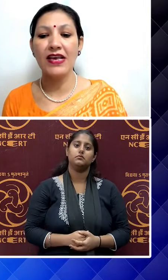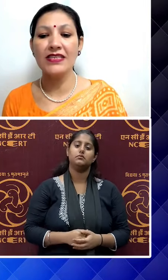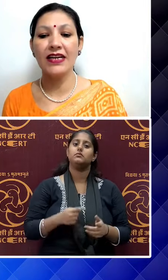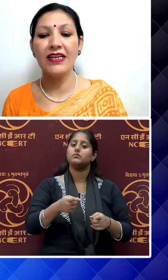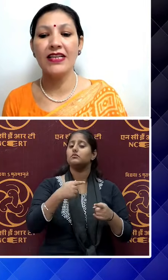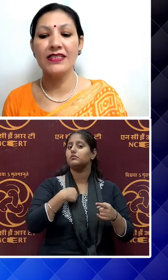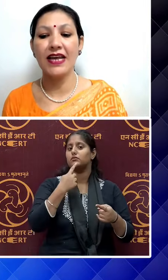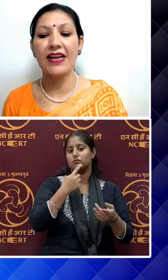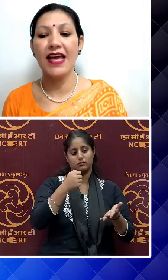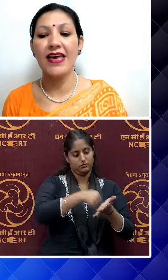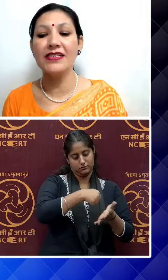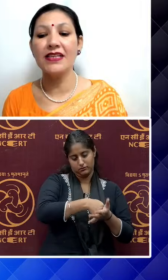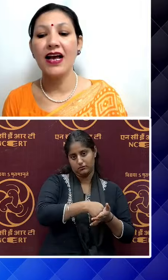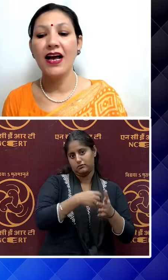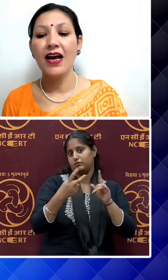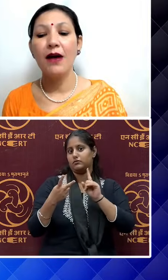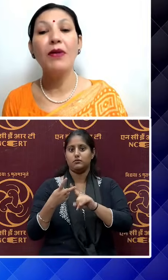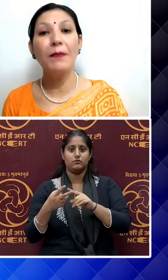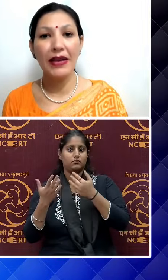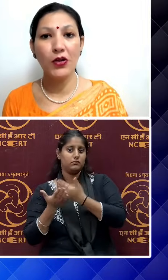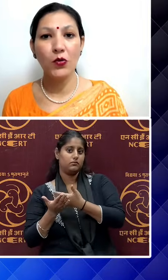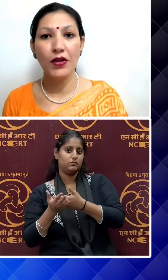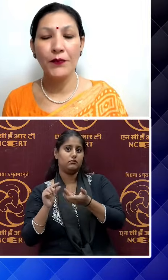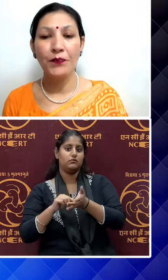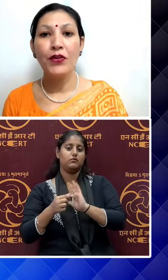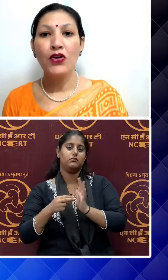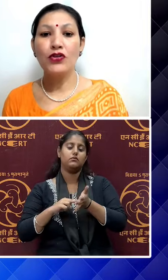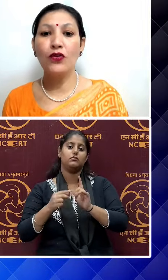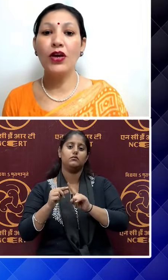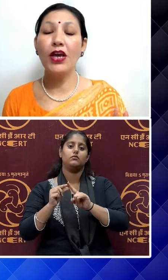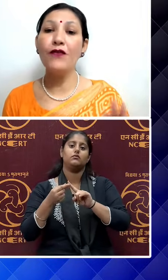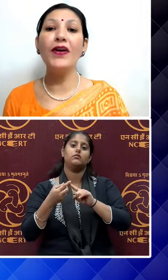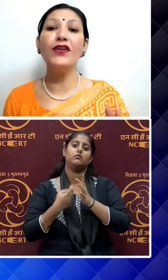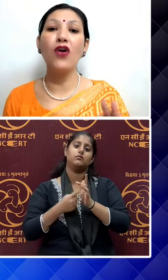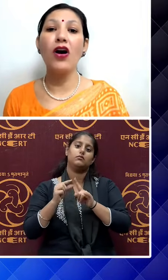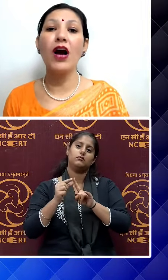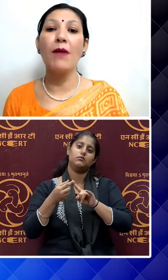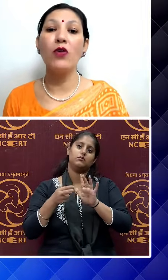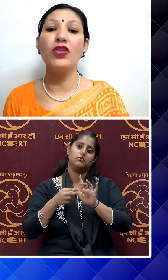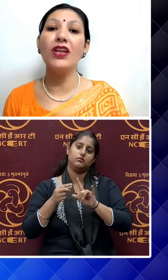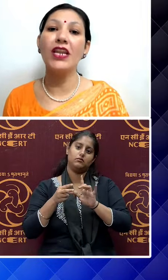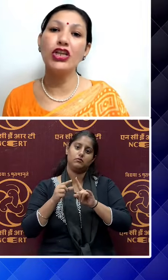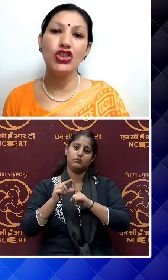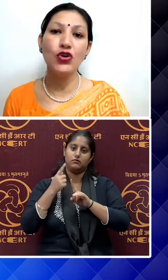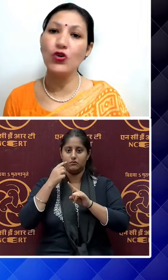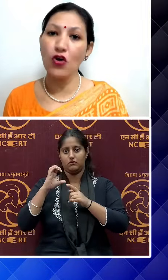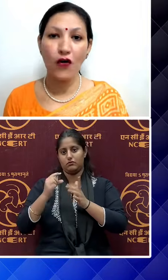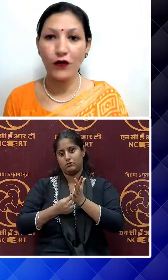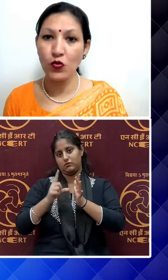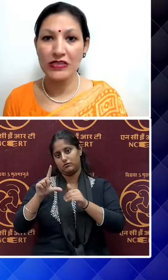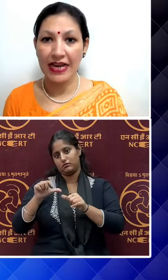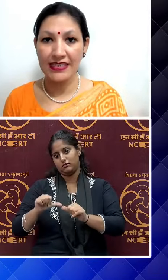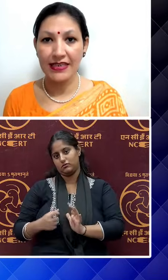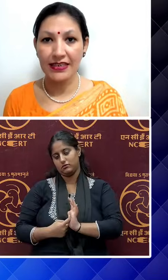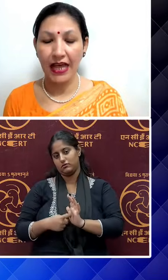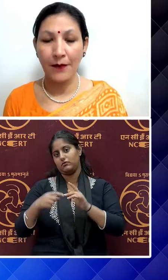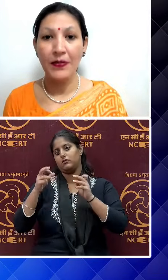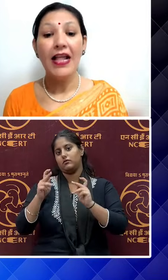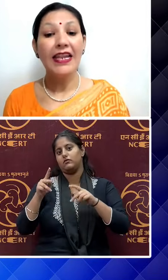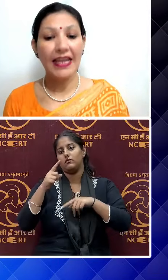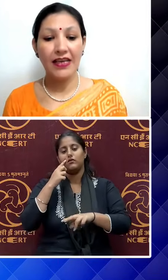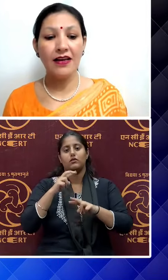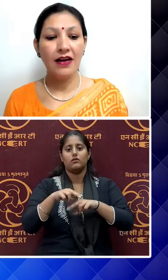as base and this side as perpendicular. So if I talk about the ratios of two sides at a